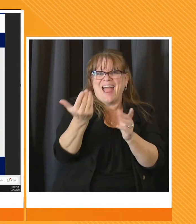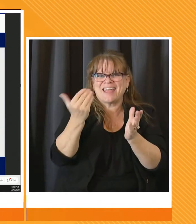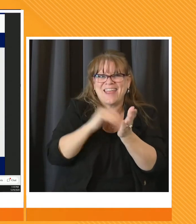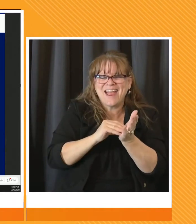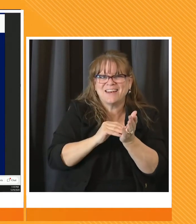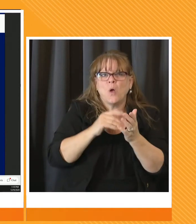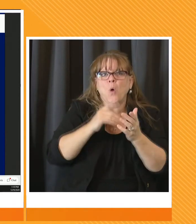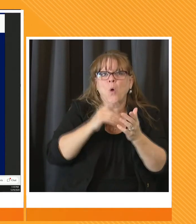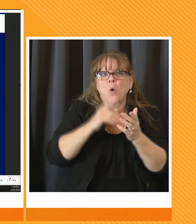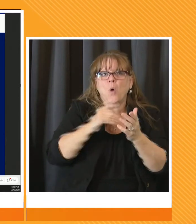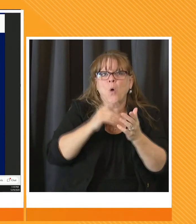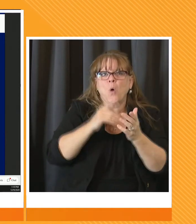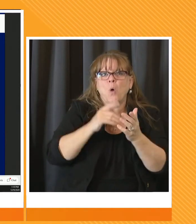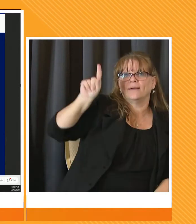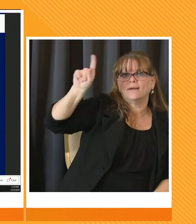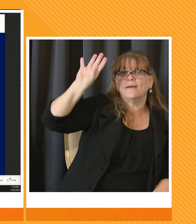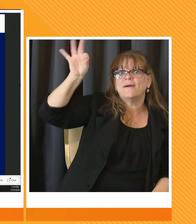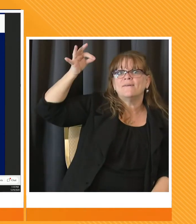Next slide.